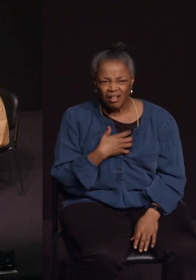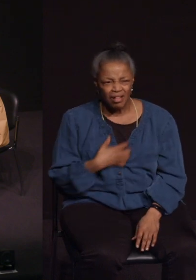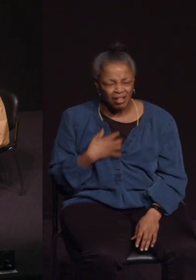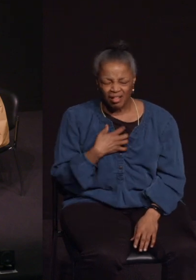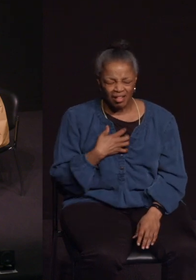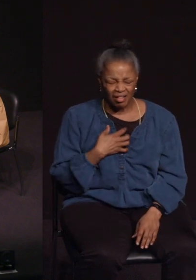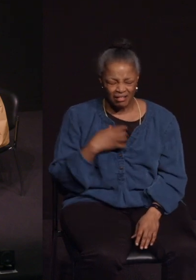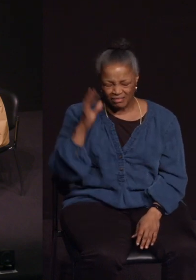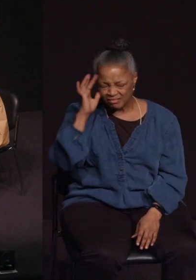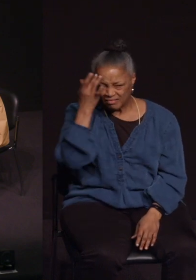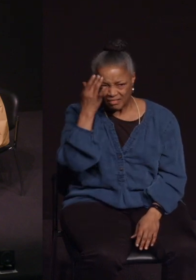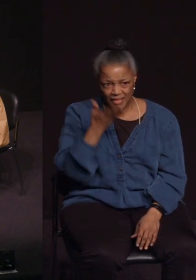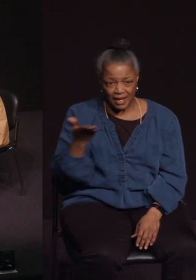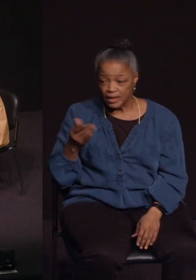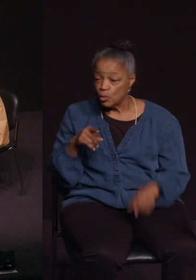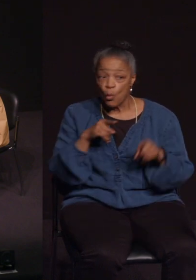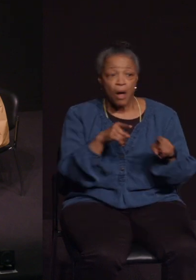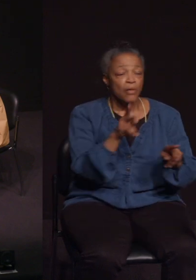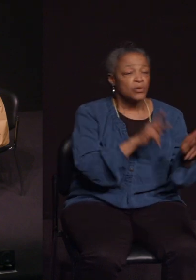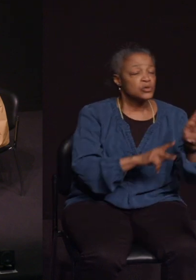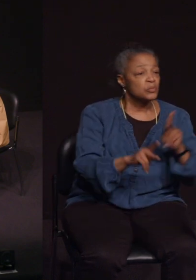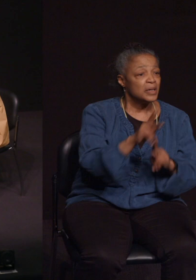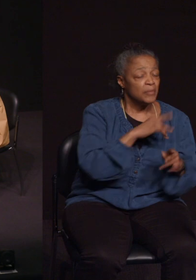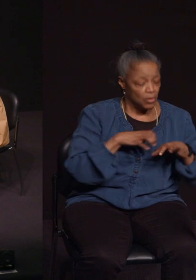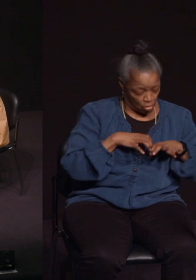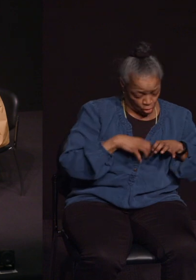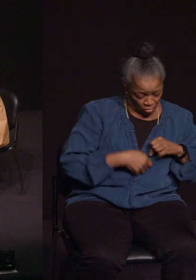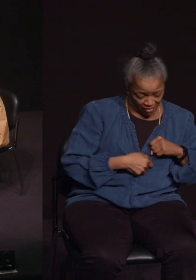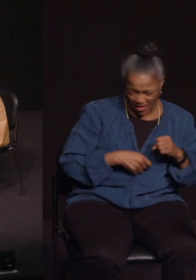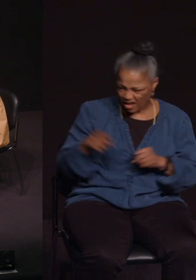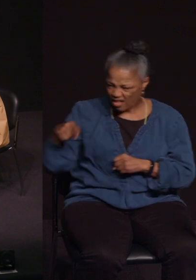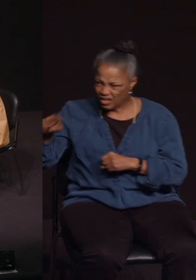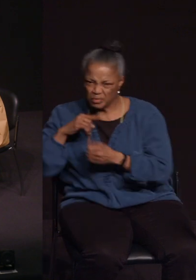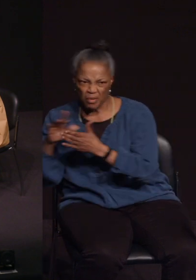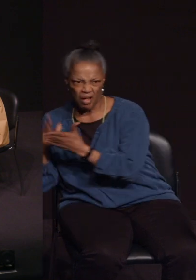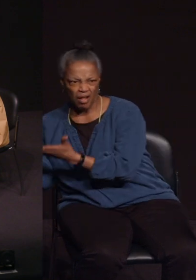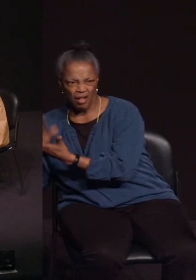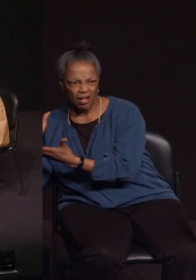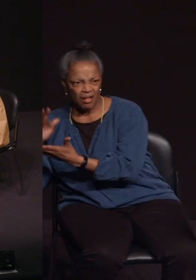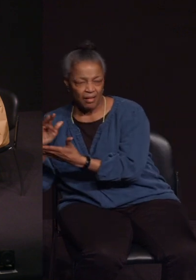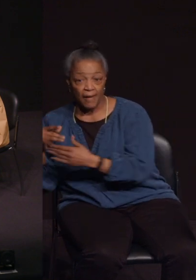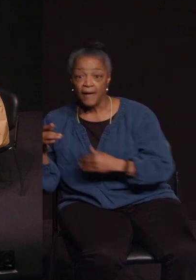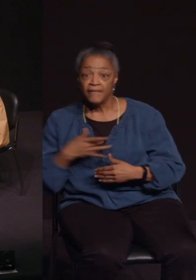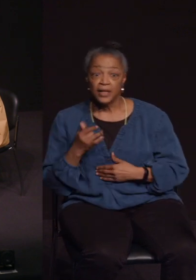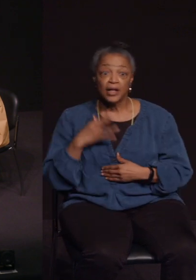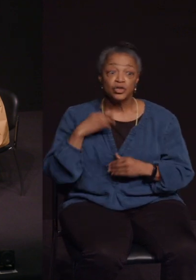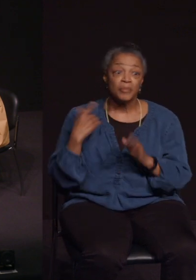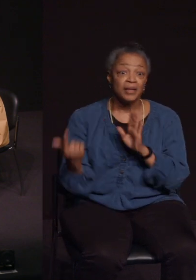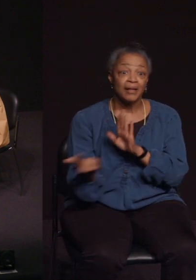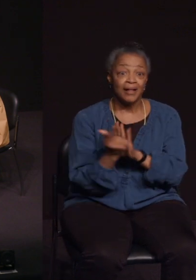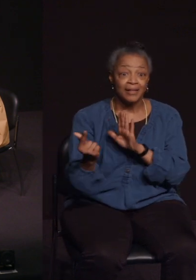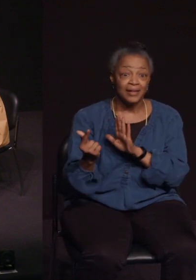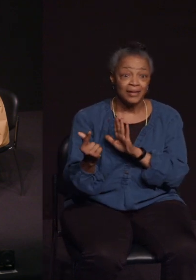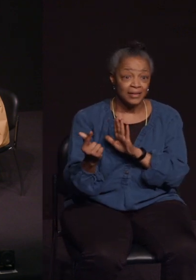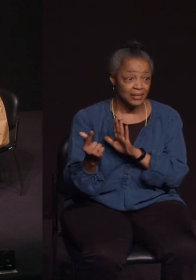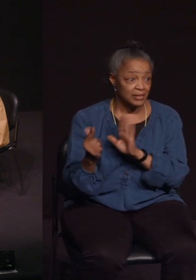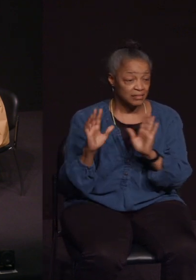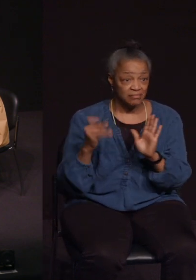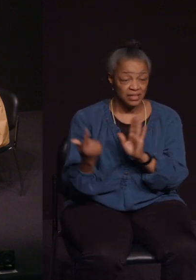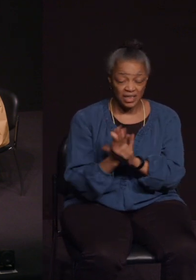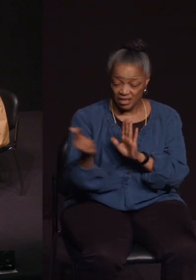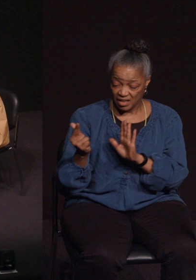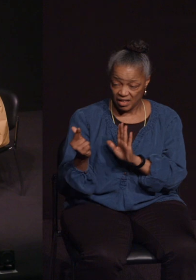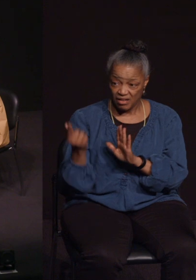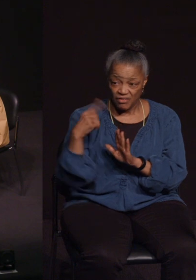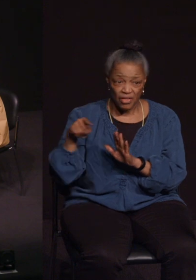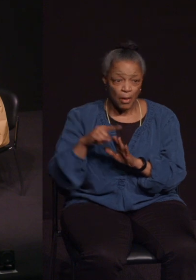disgusting stuff while people are vulnerable and grieving. Like, I literally feel like it should be a law against that shit. Like, for real.